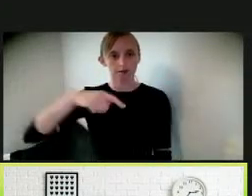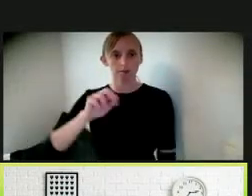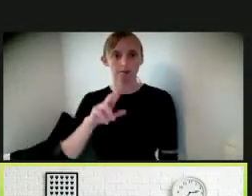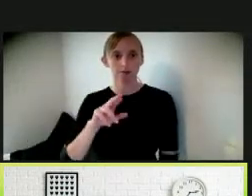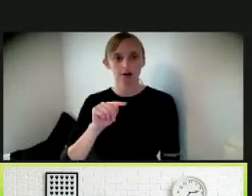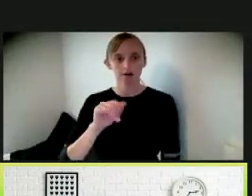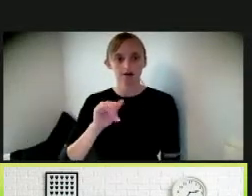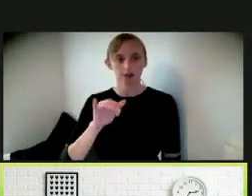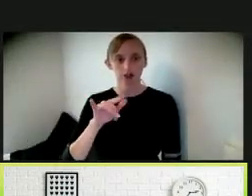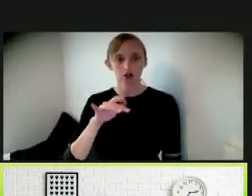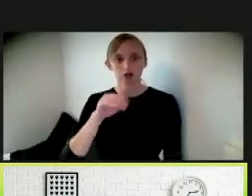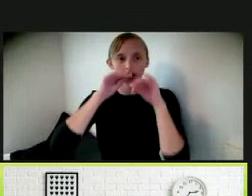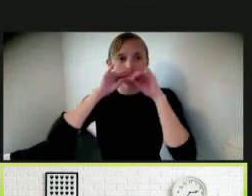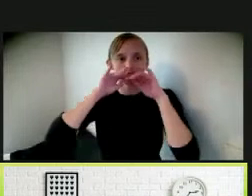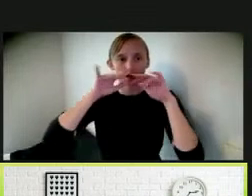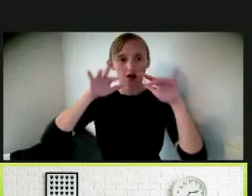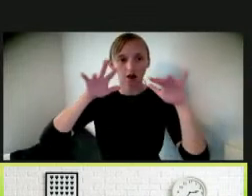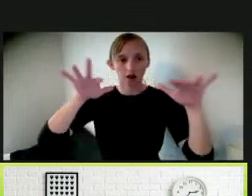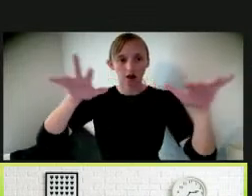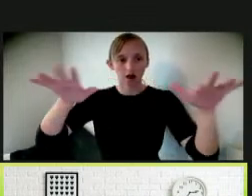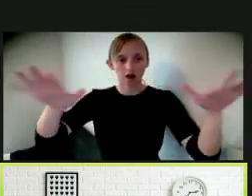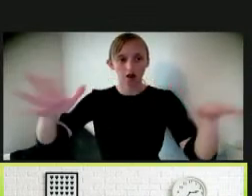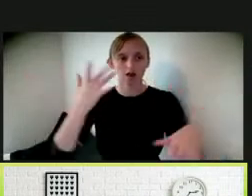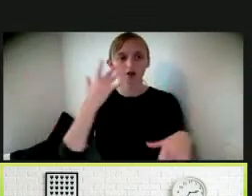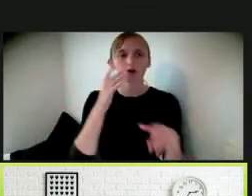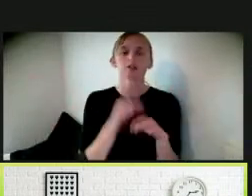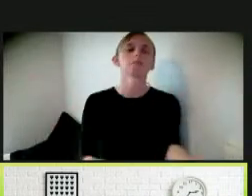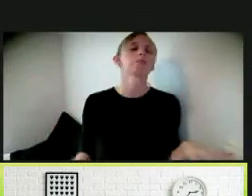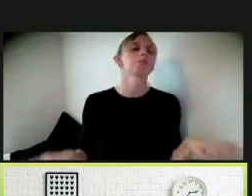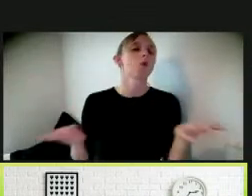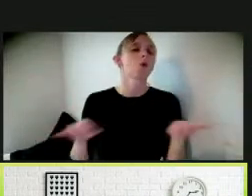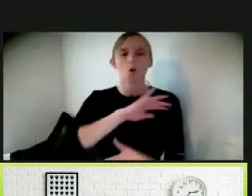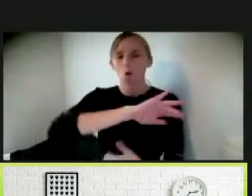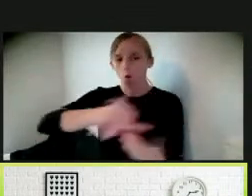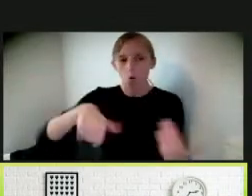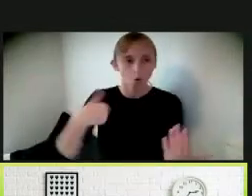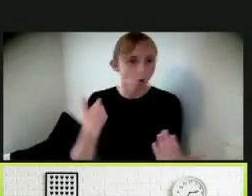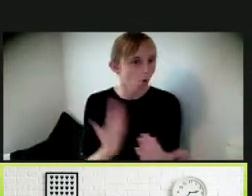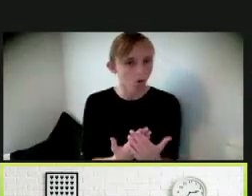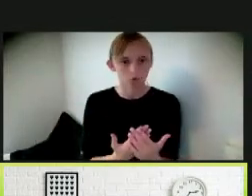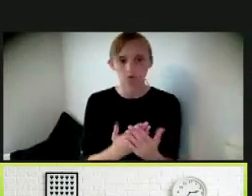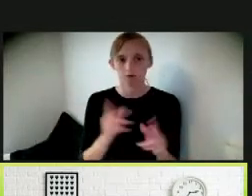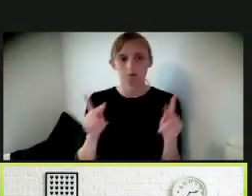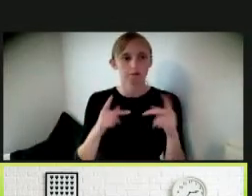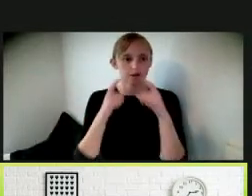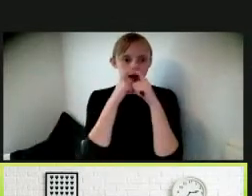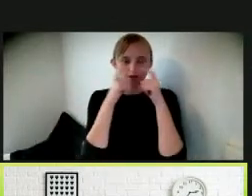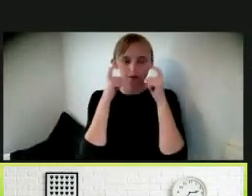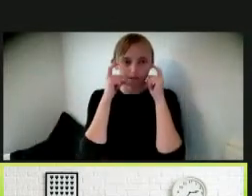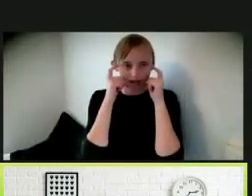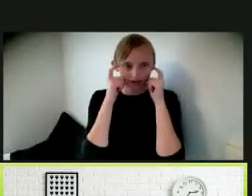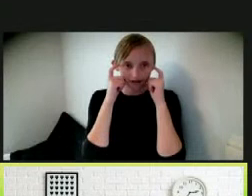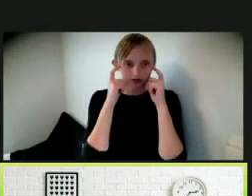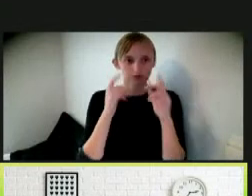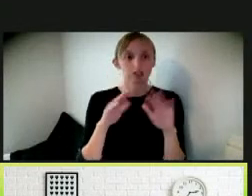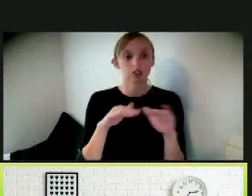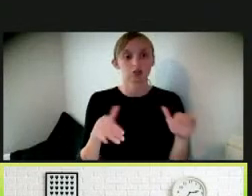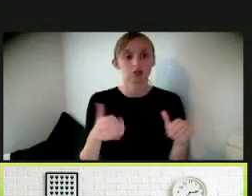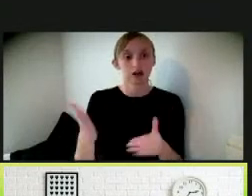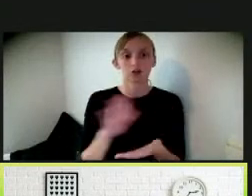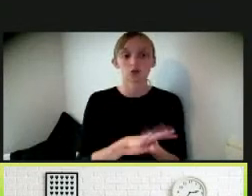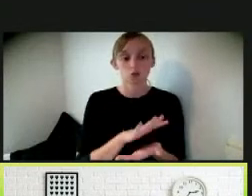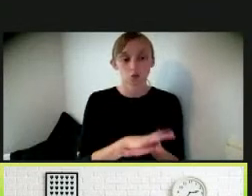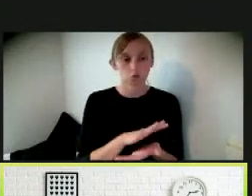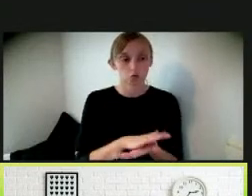that's why it is so important for everyone to wear a mask. And then with children at school to